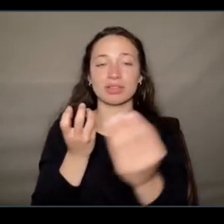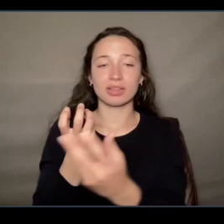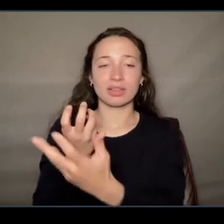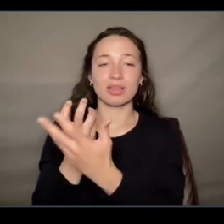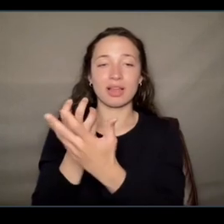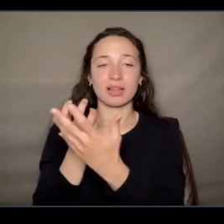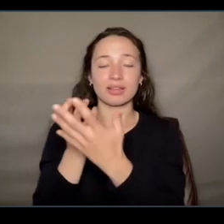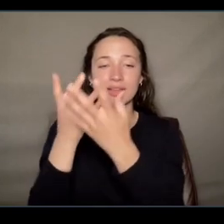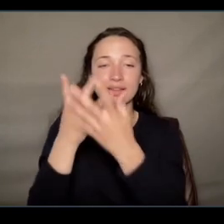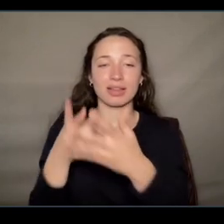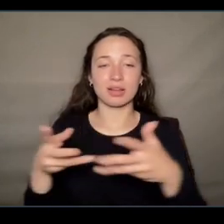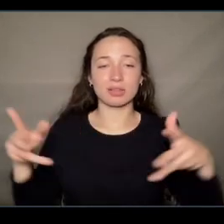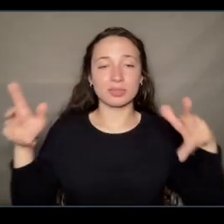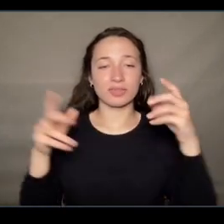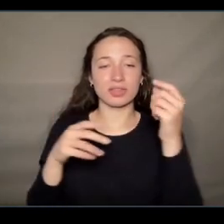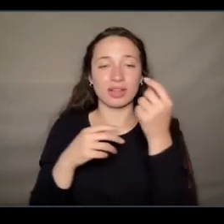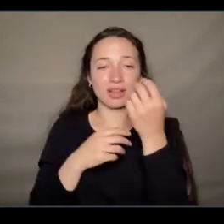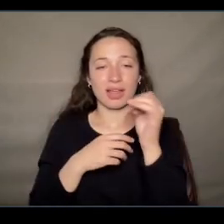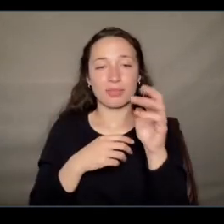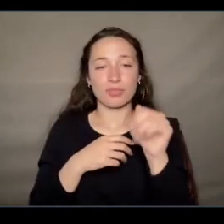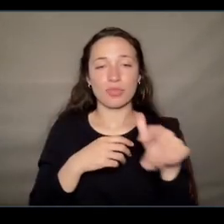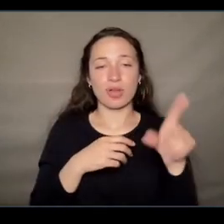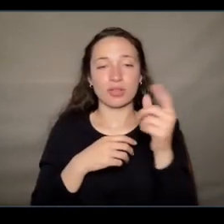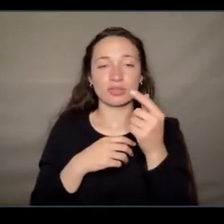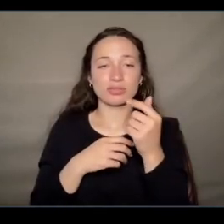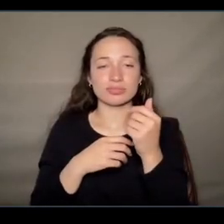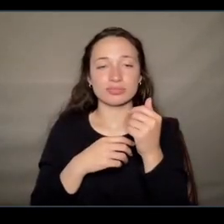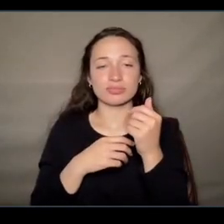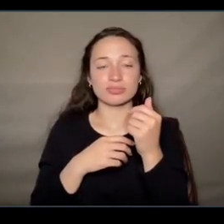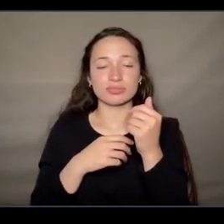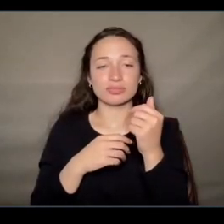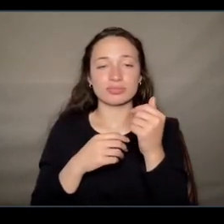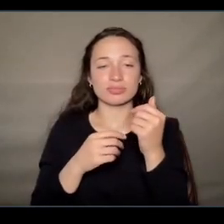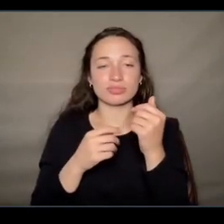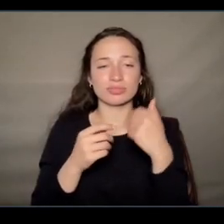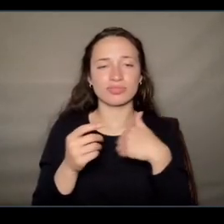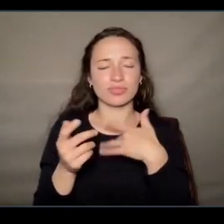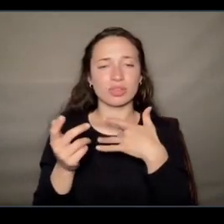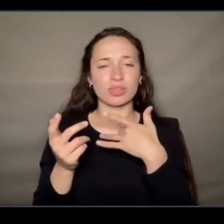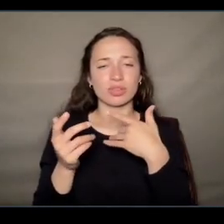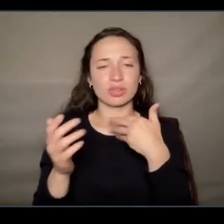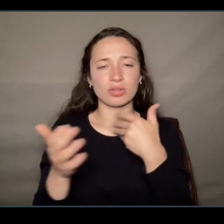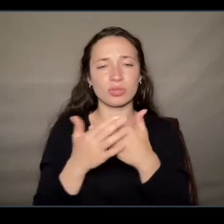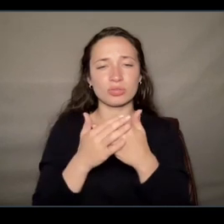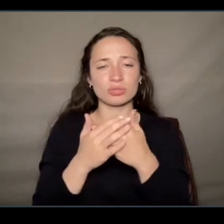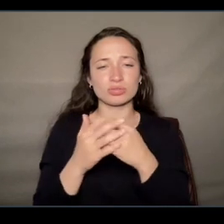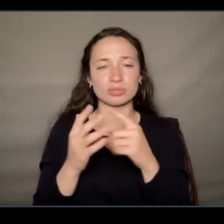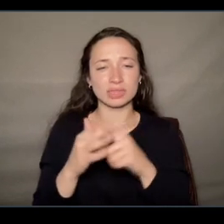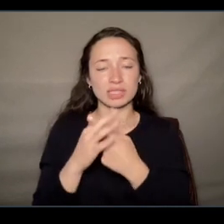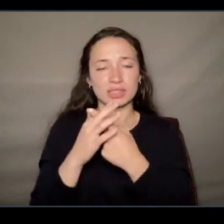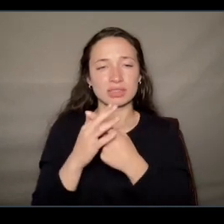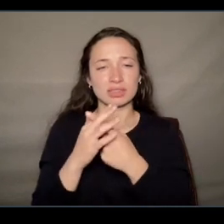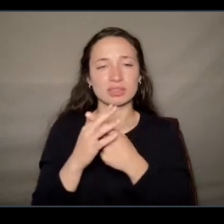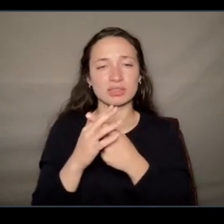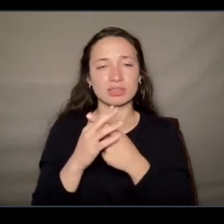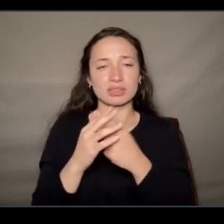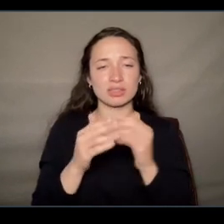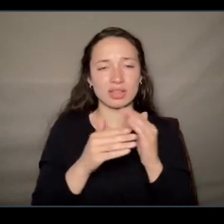sunlight, a canopy of emerald, we feel we are close to beginning the